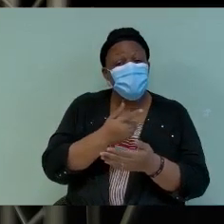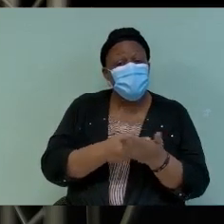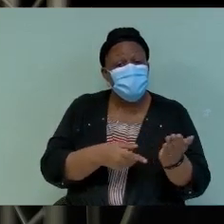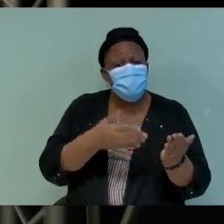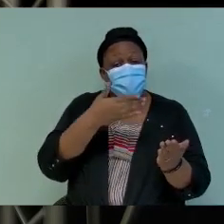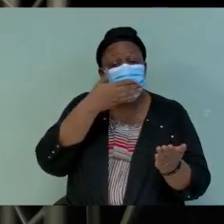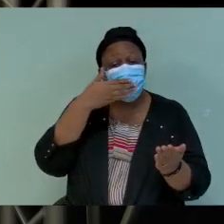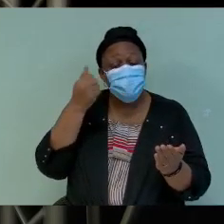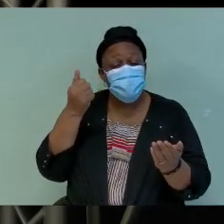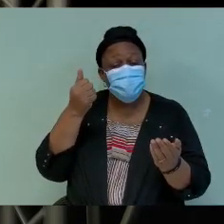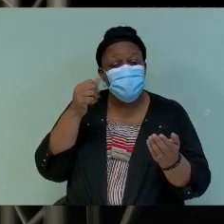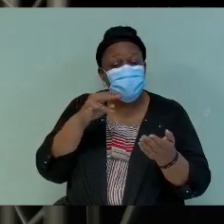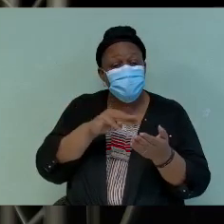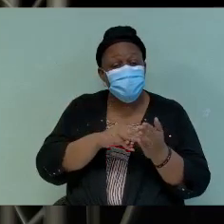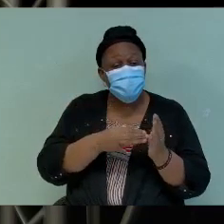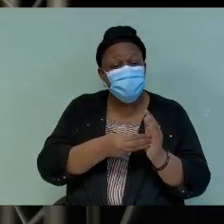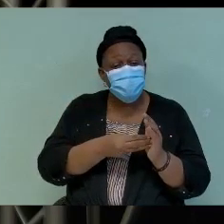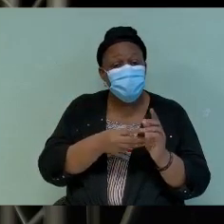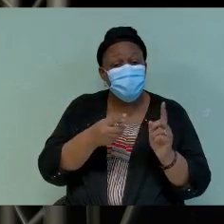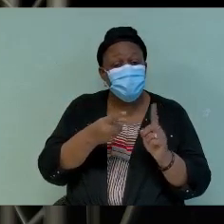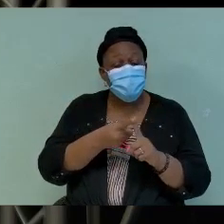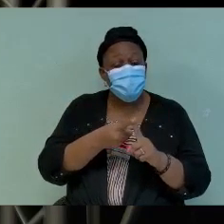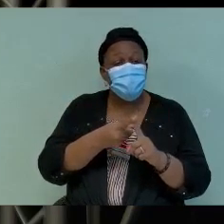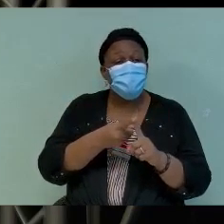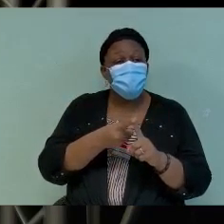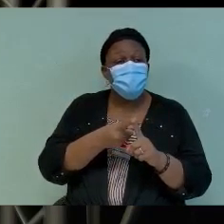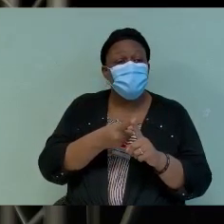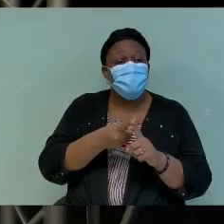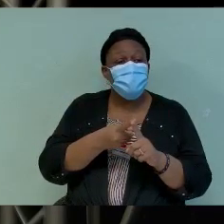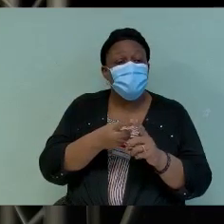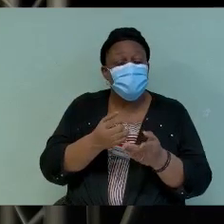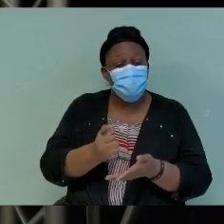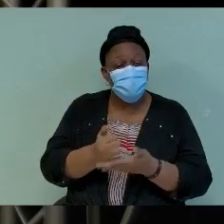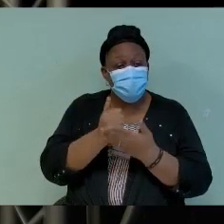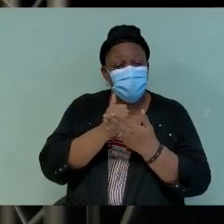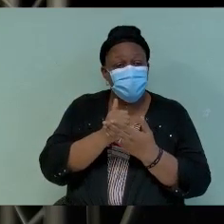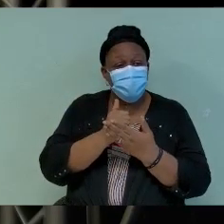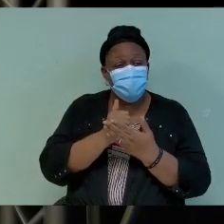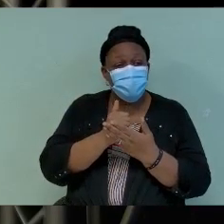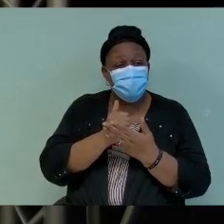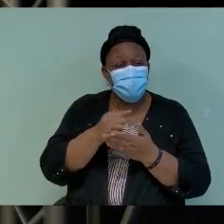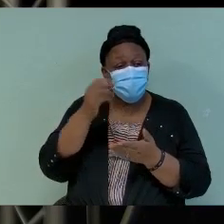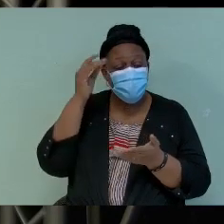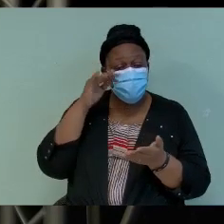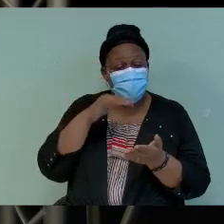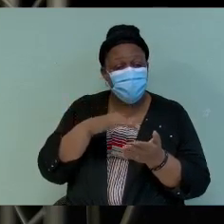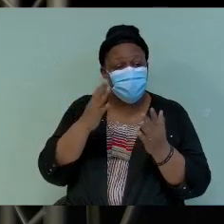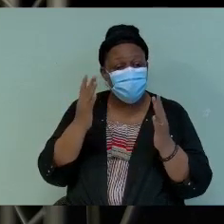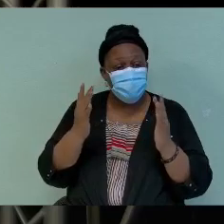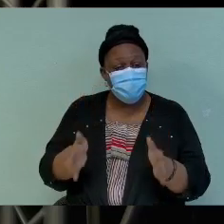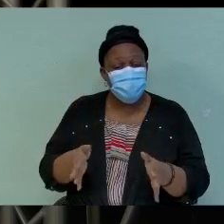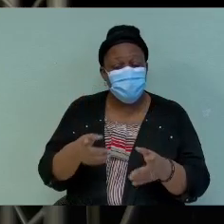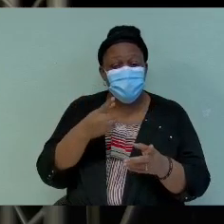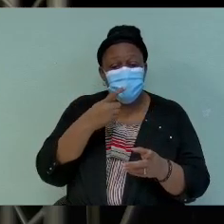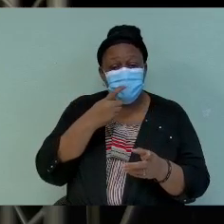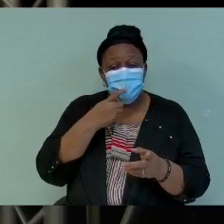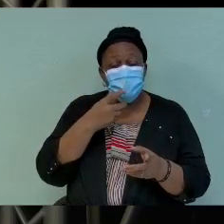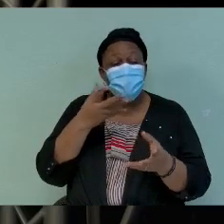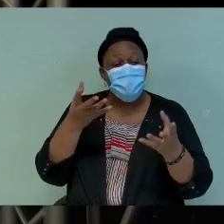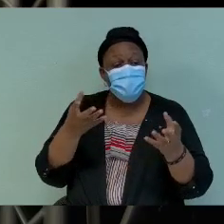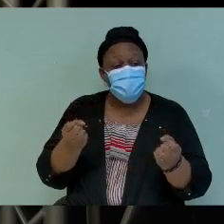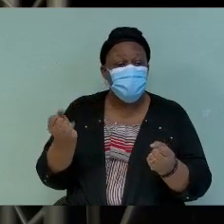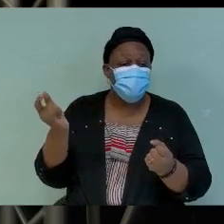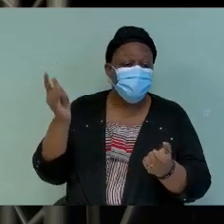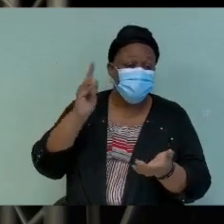appropriate means in addressing this situation. I know for sure that the missions have been